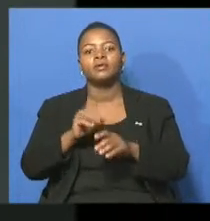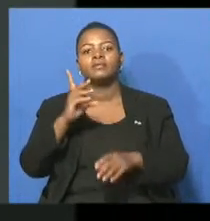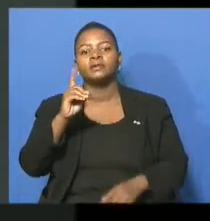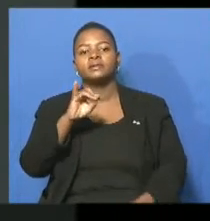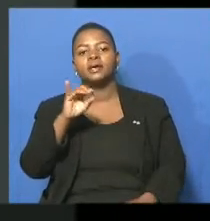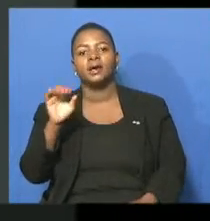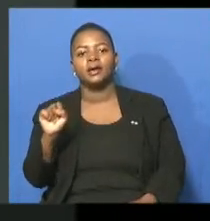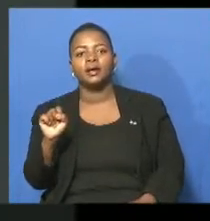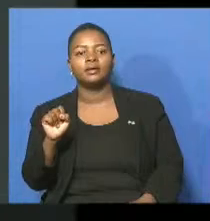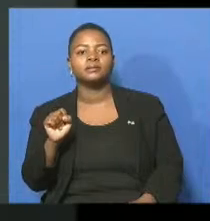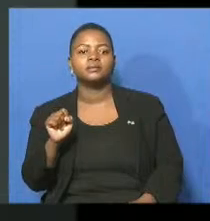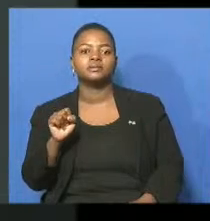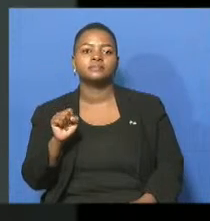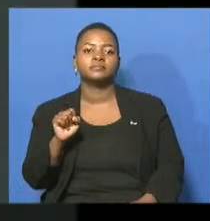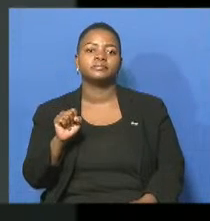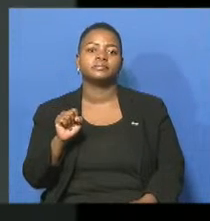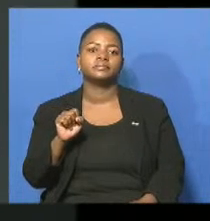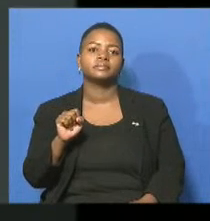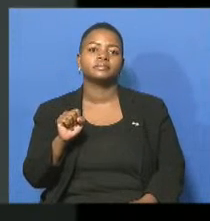DIS or